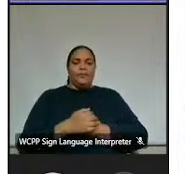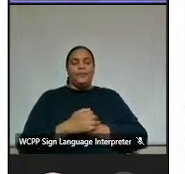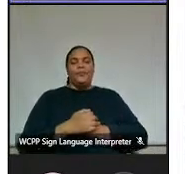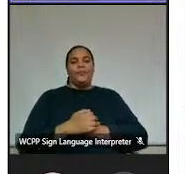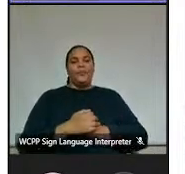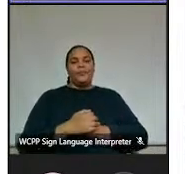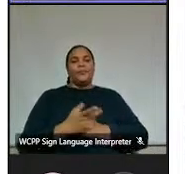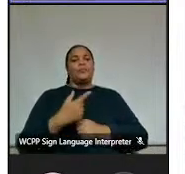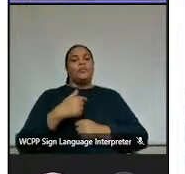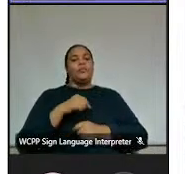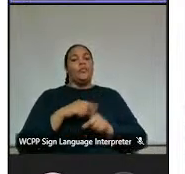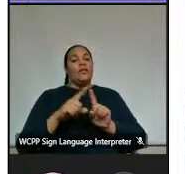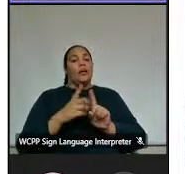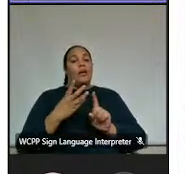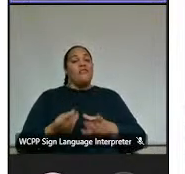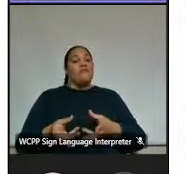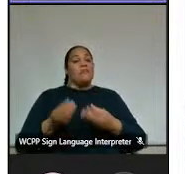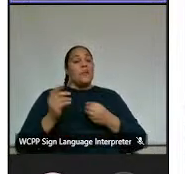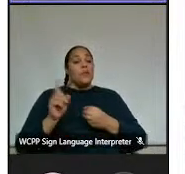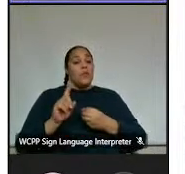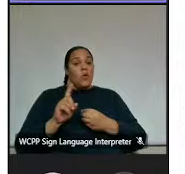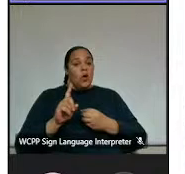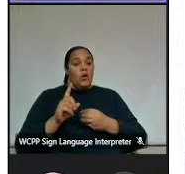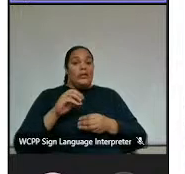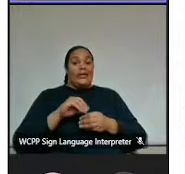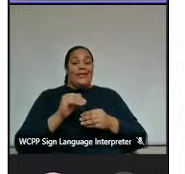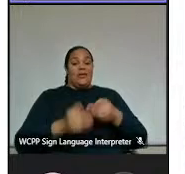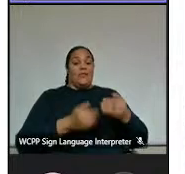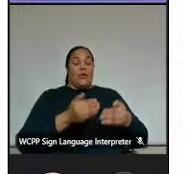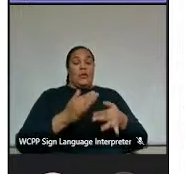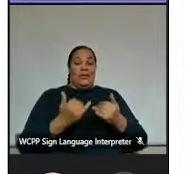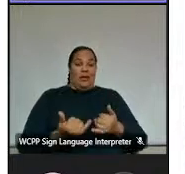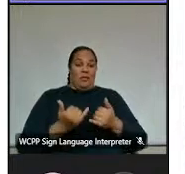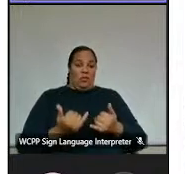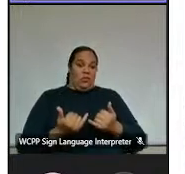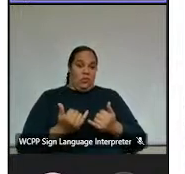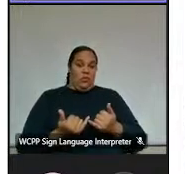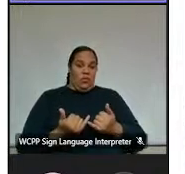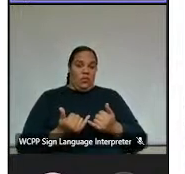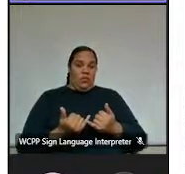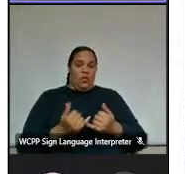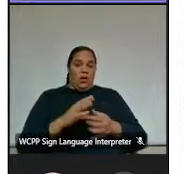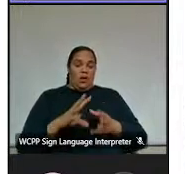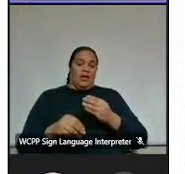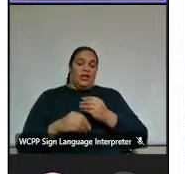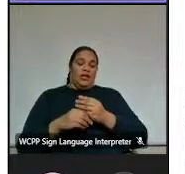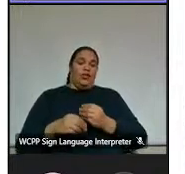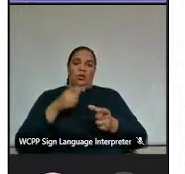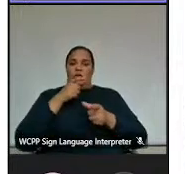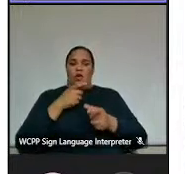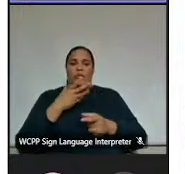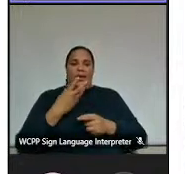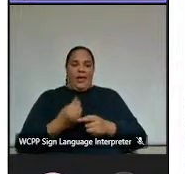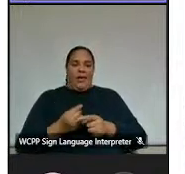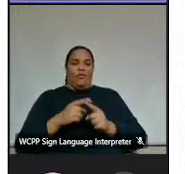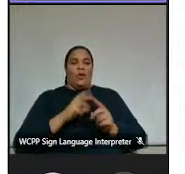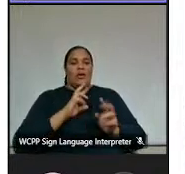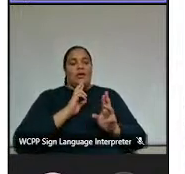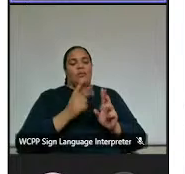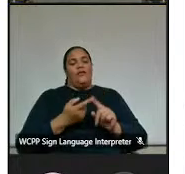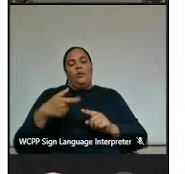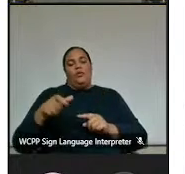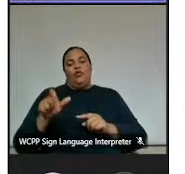We also have received, within this process currently, some additional comments as was referred to by the